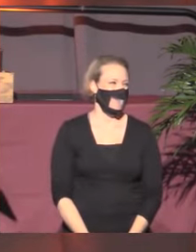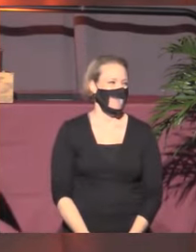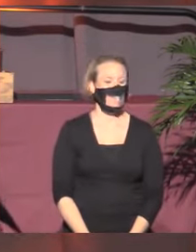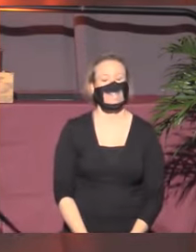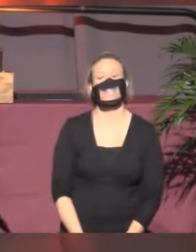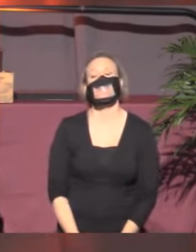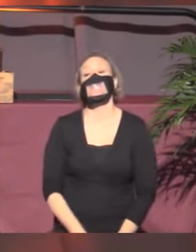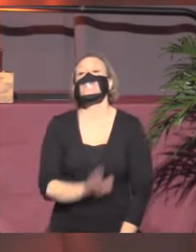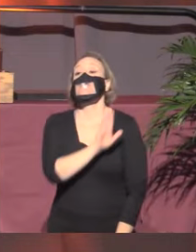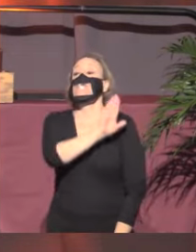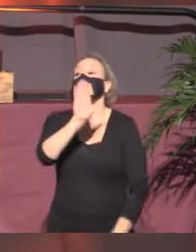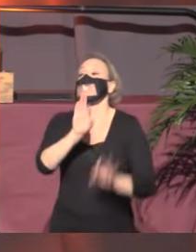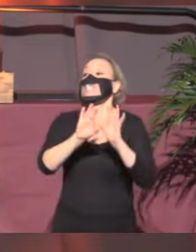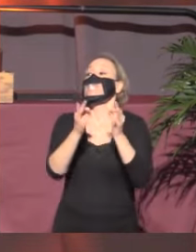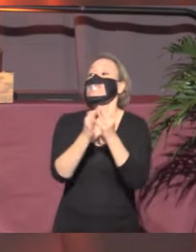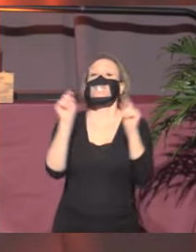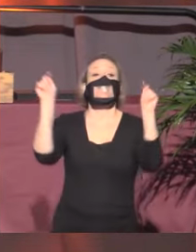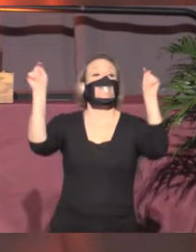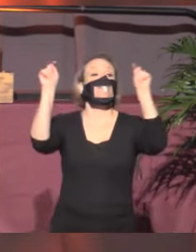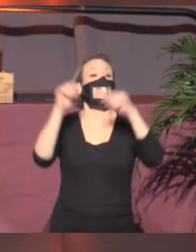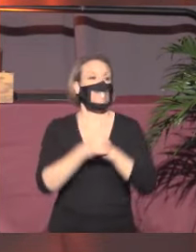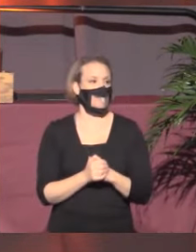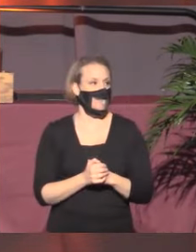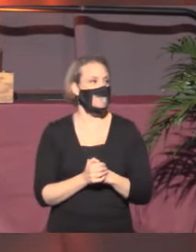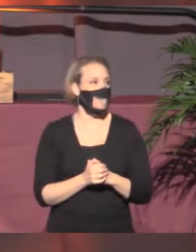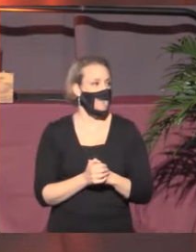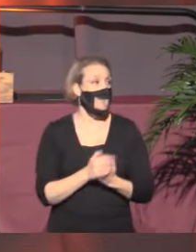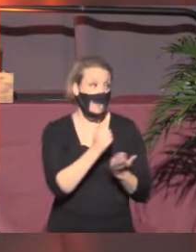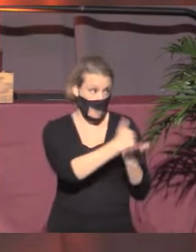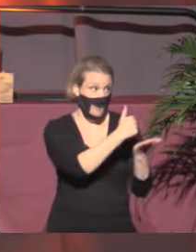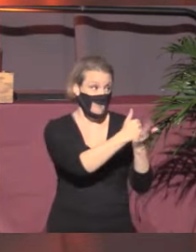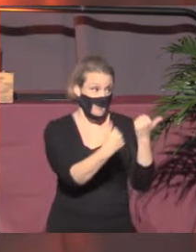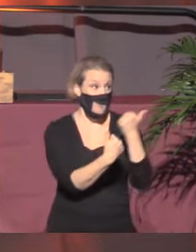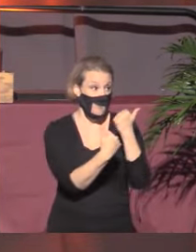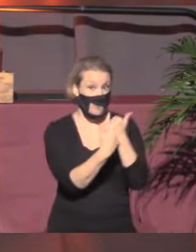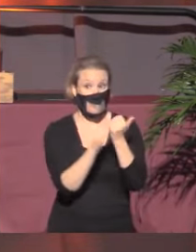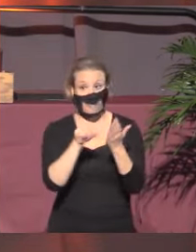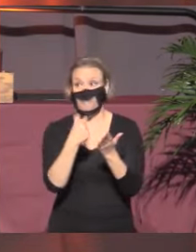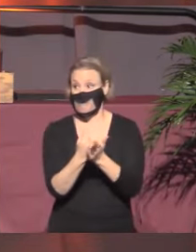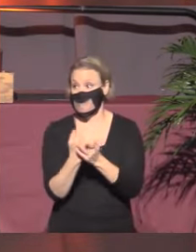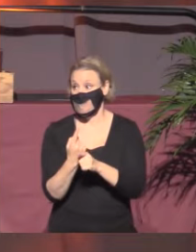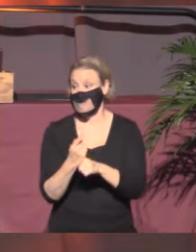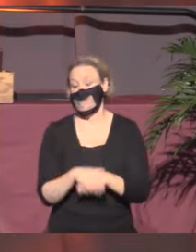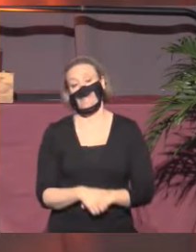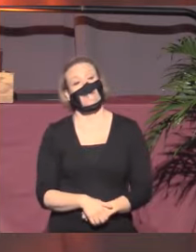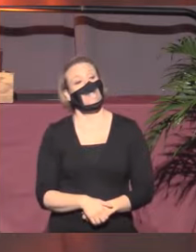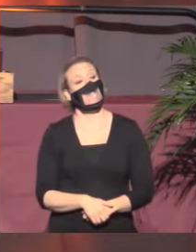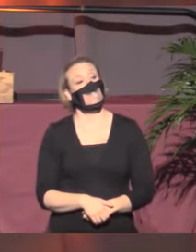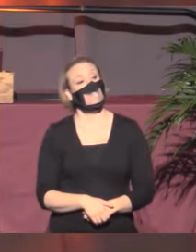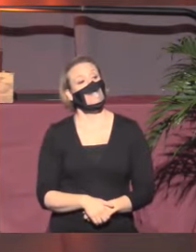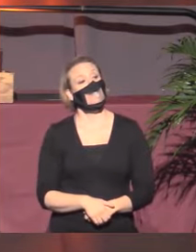Your families helped you get here today. Your families were with